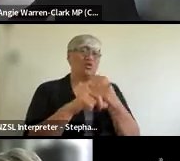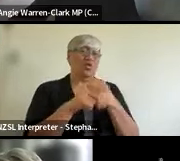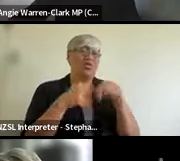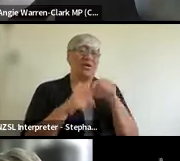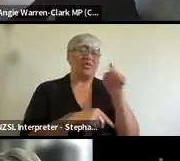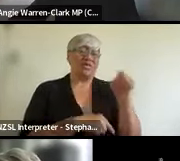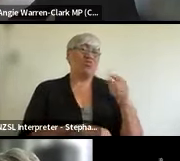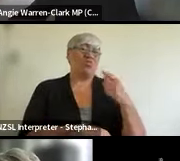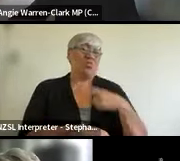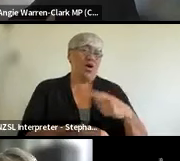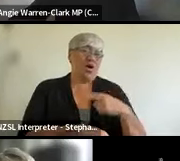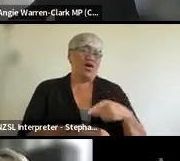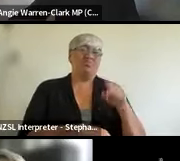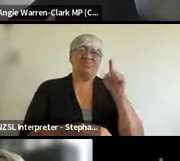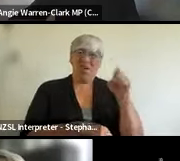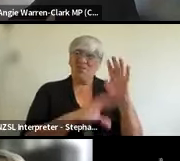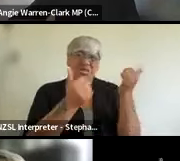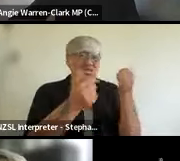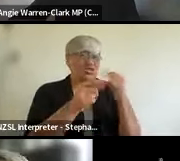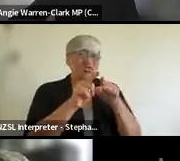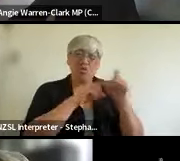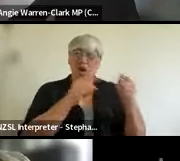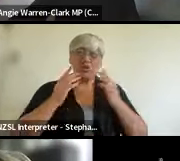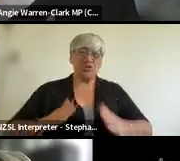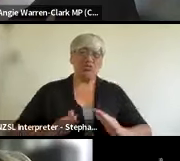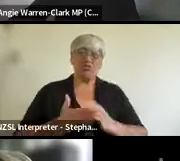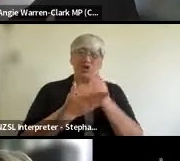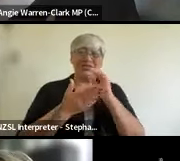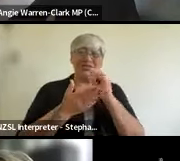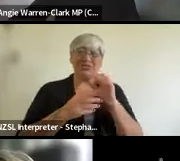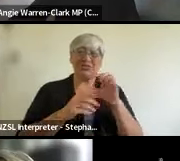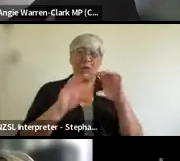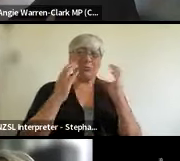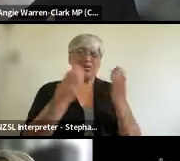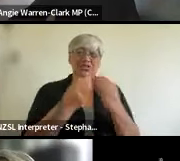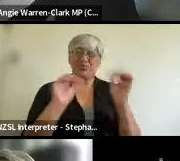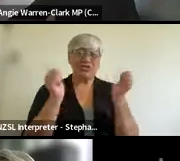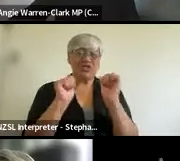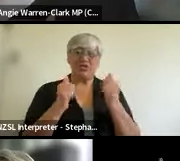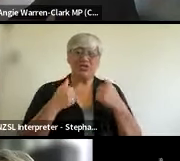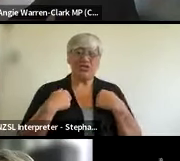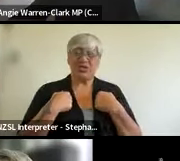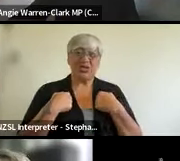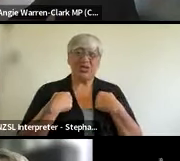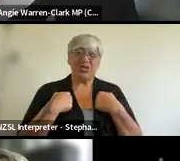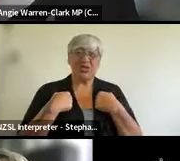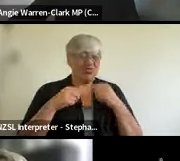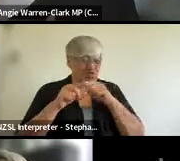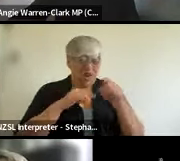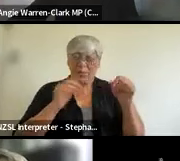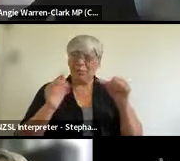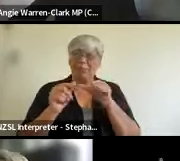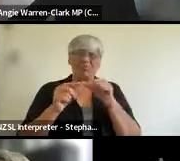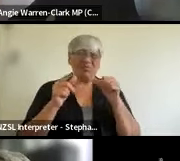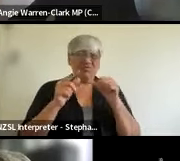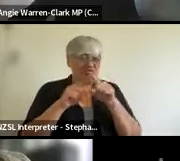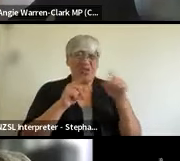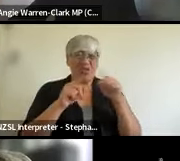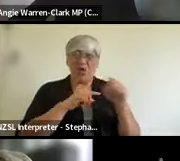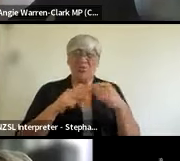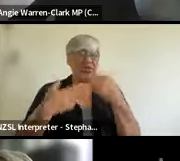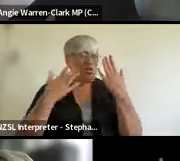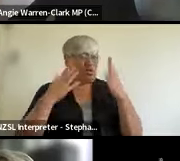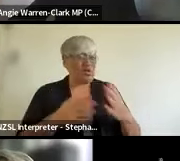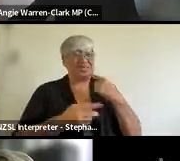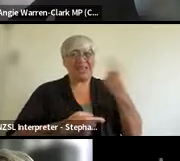we actually have tried the Human Rights Commission. We've done our best, and we keep telling them, and